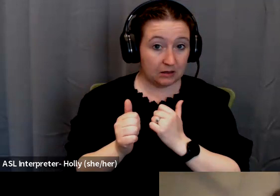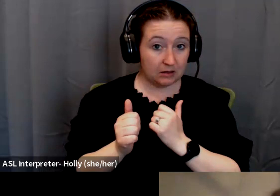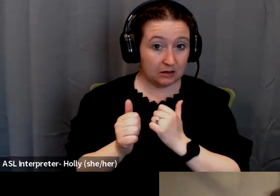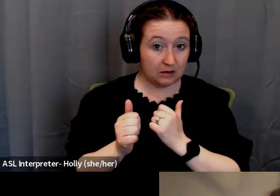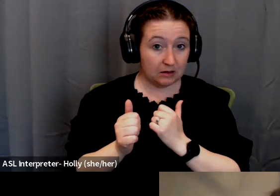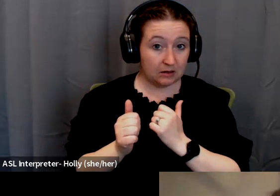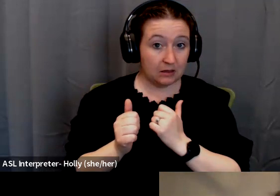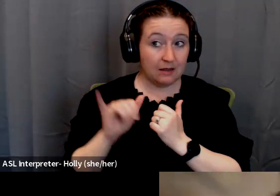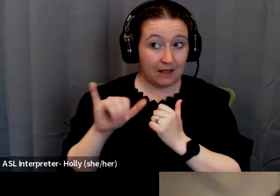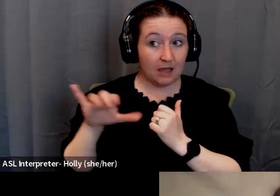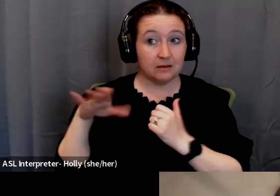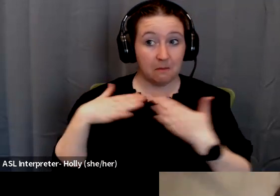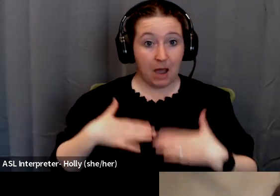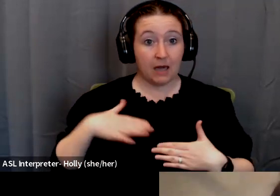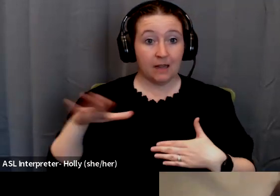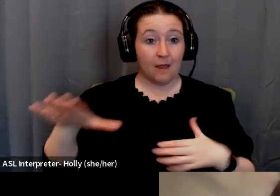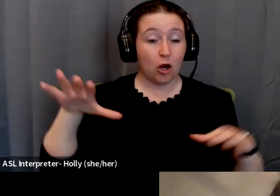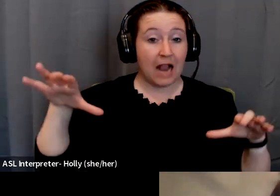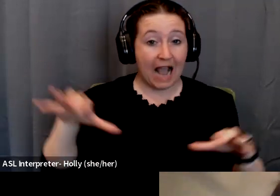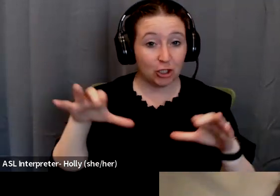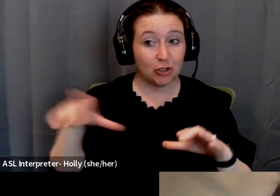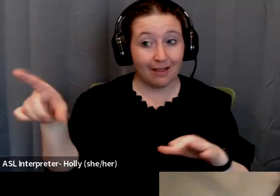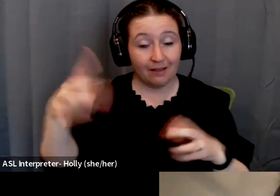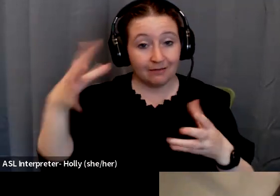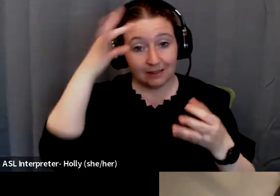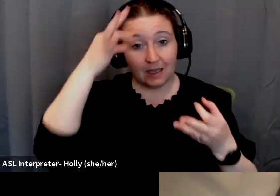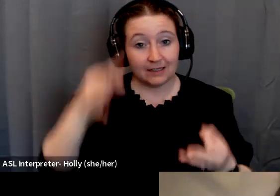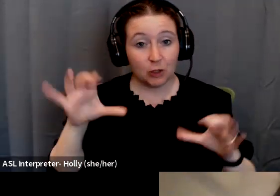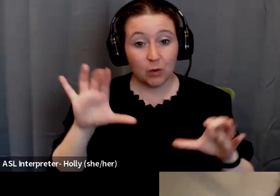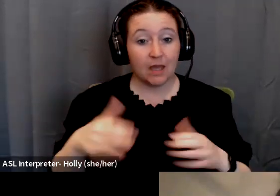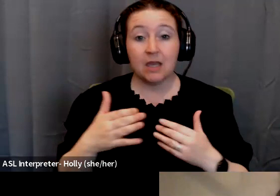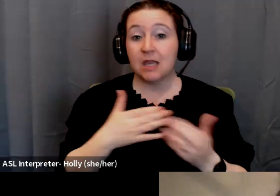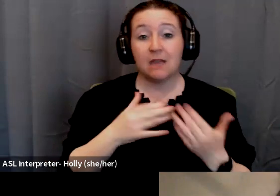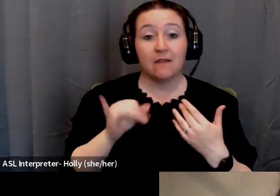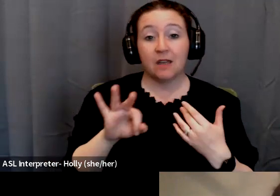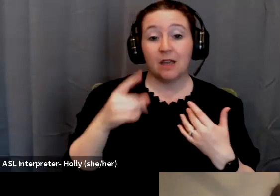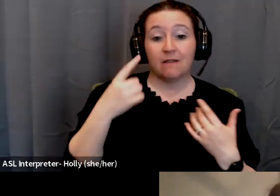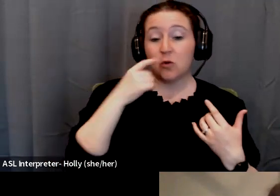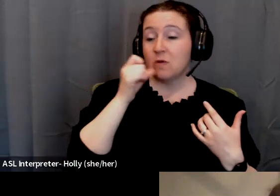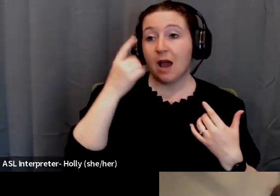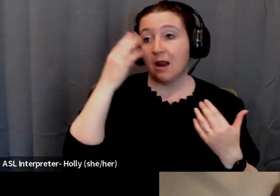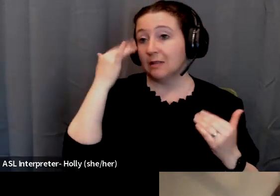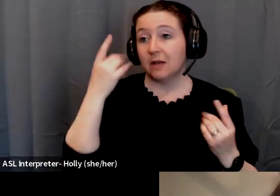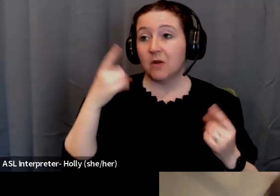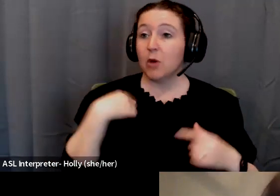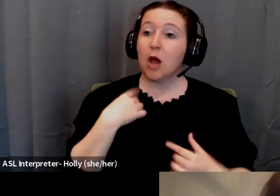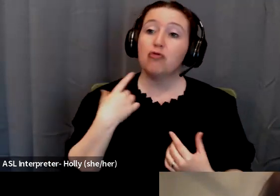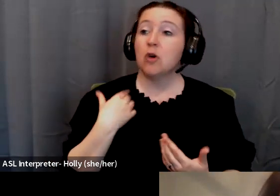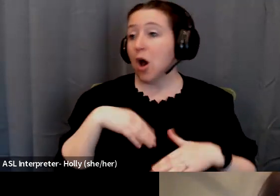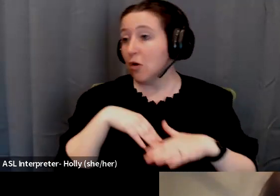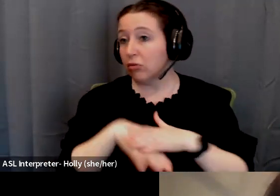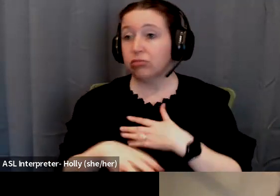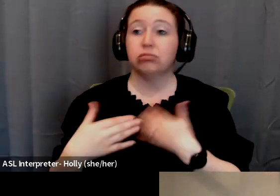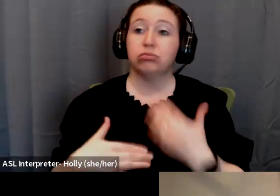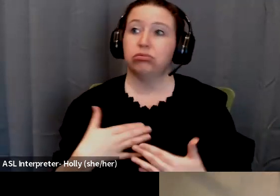of the body. The body has decided to do that, even if you didn't come in there thinking that was going to happen. That's how important